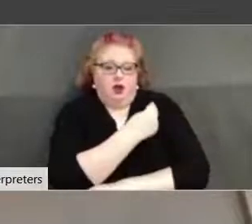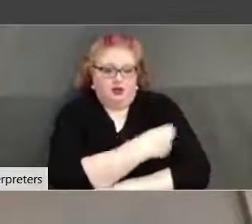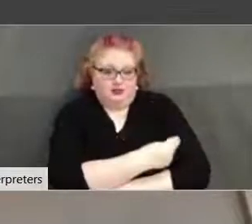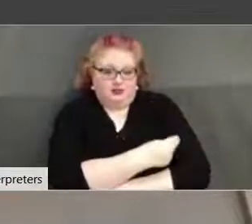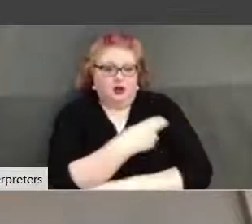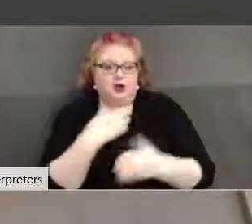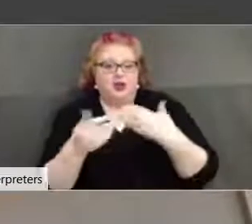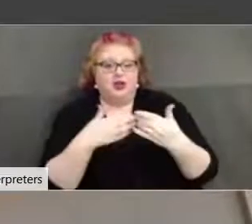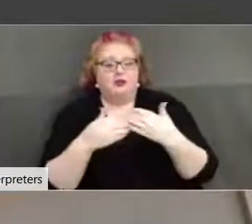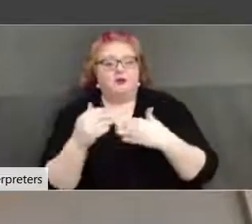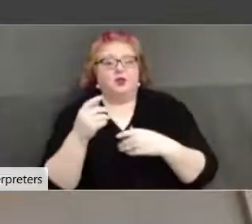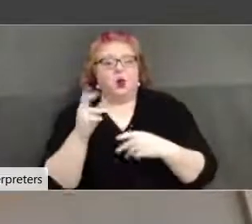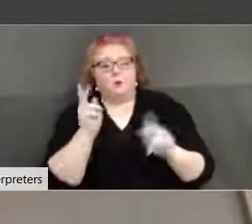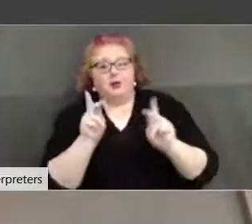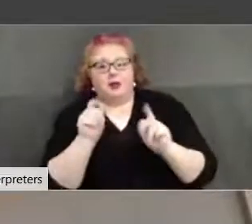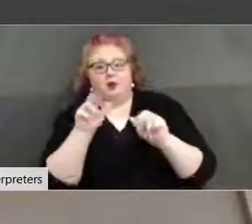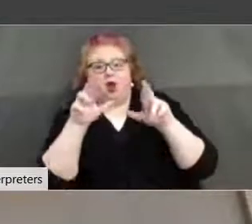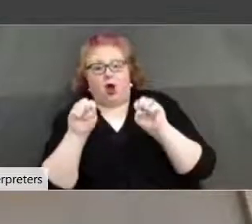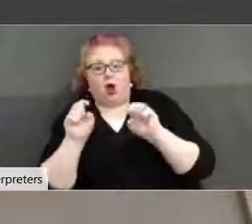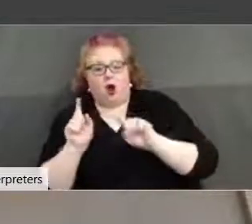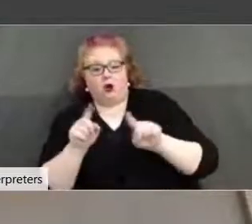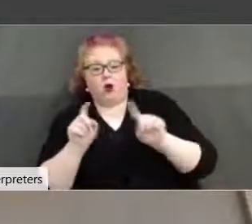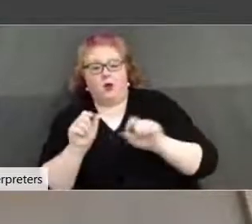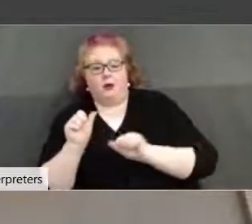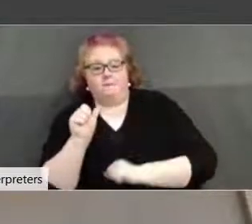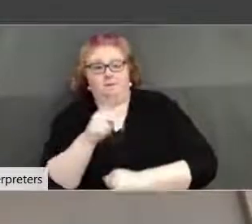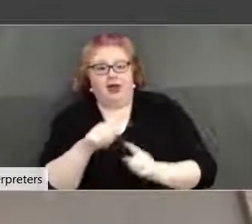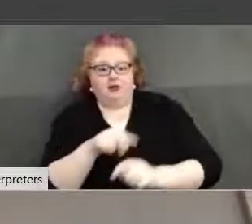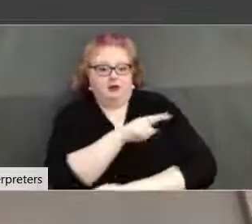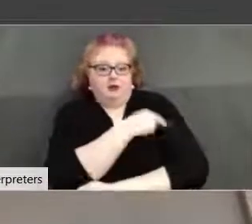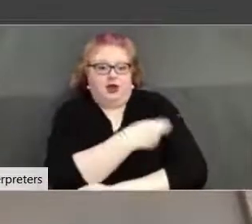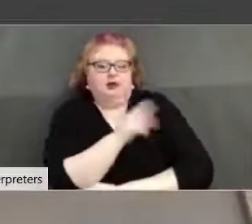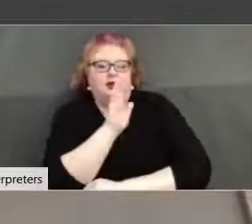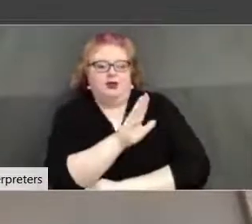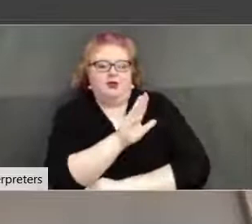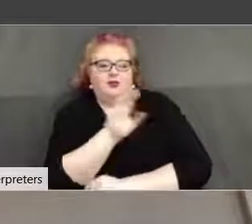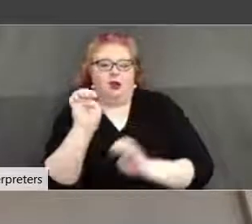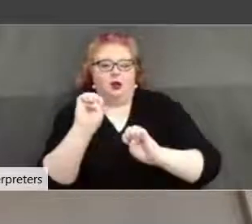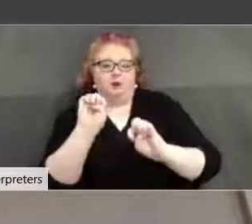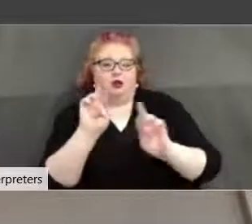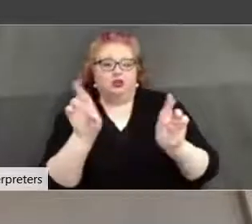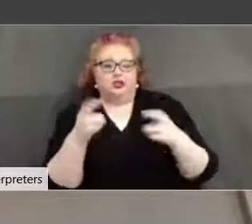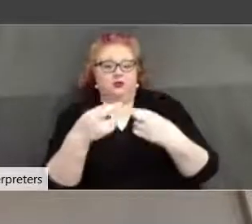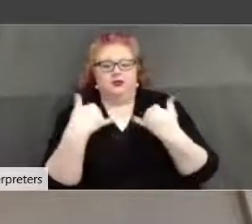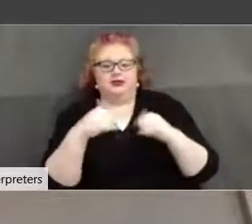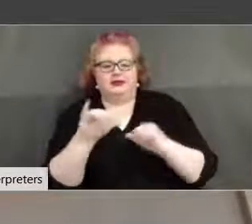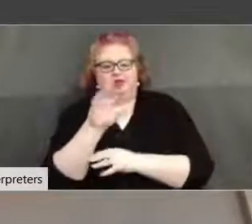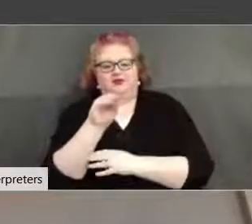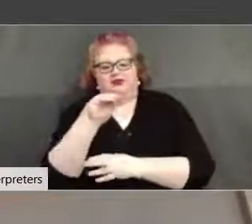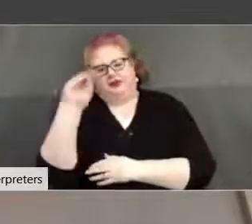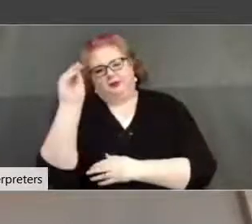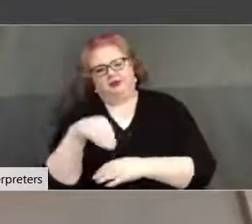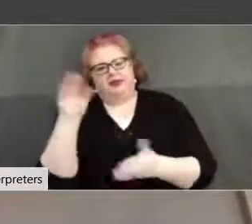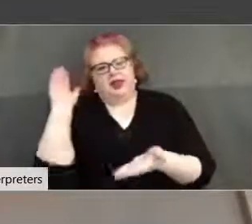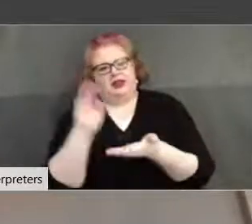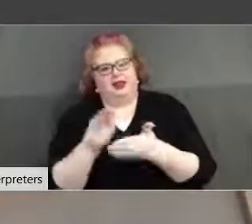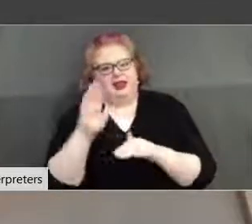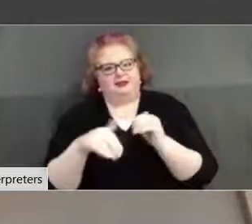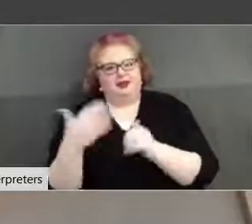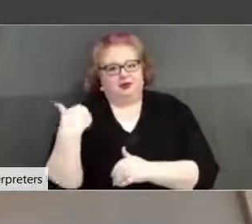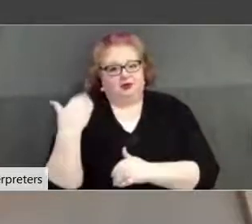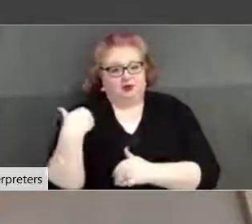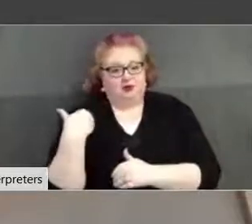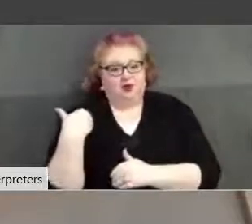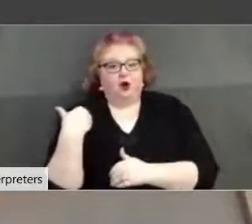to the hospital, their emergency room is still 50% down from where it was before. So all of these big predictions of that you're going to see